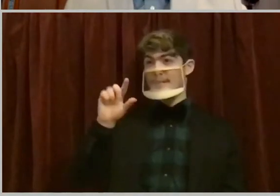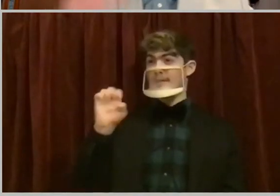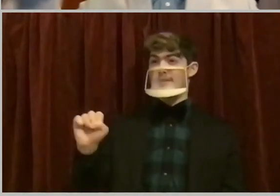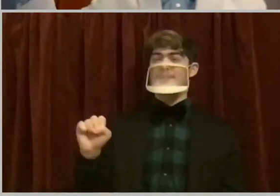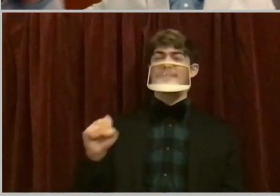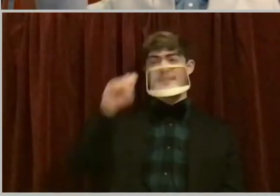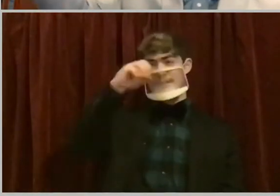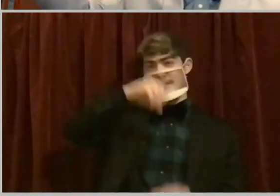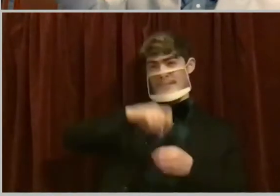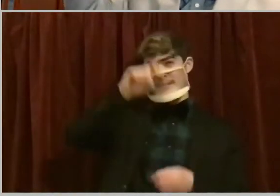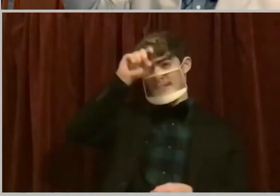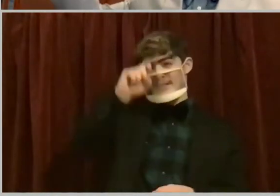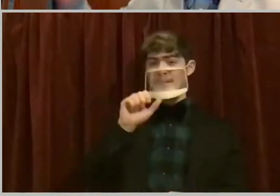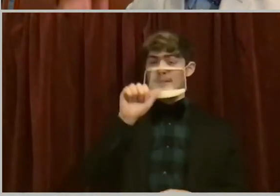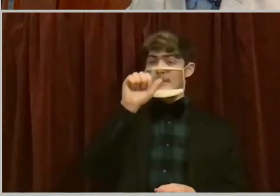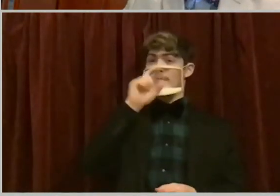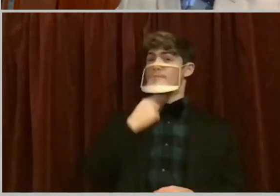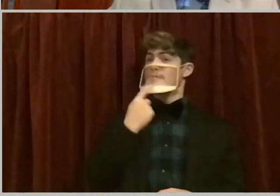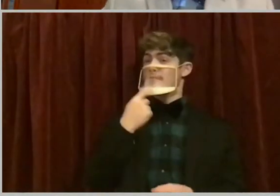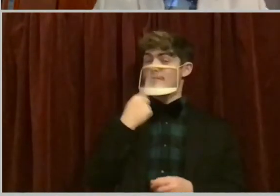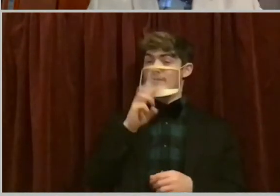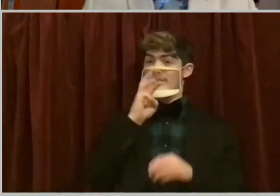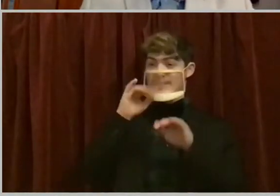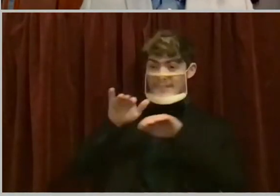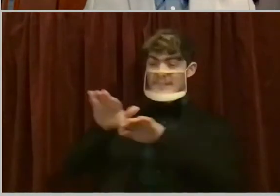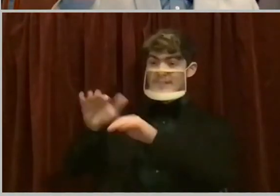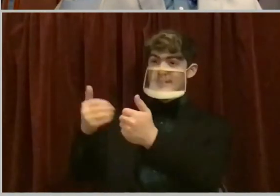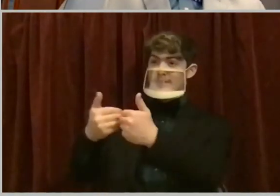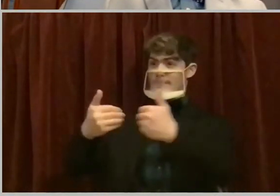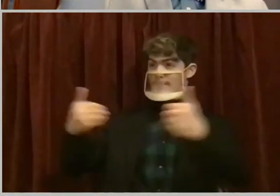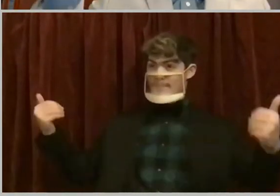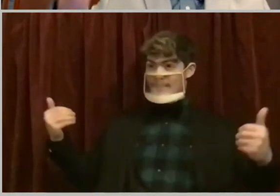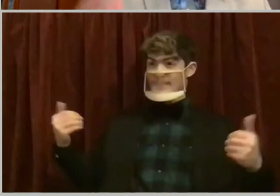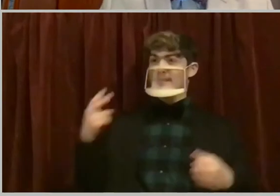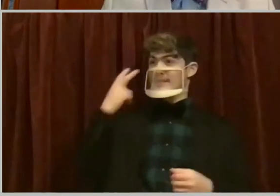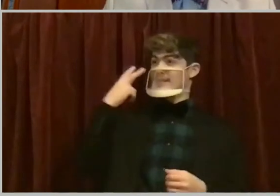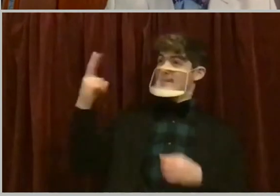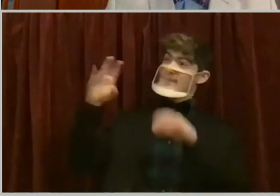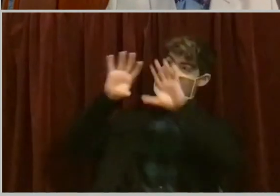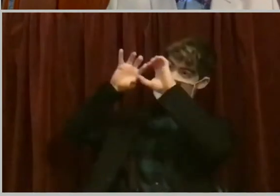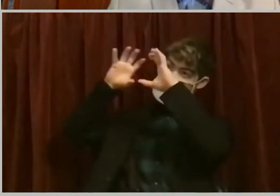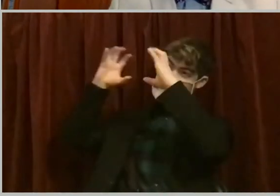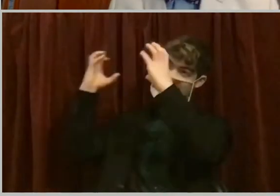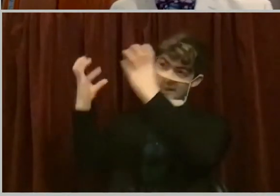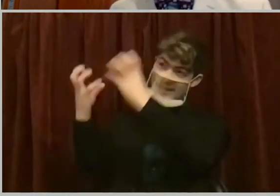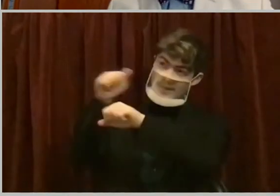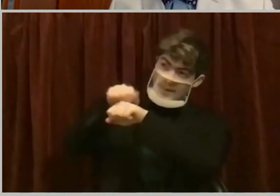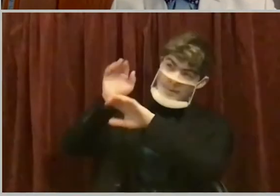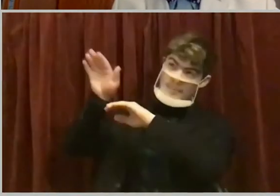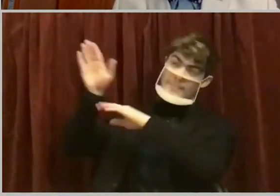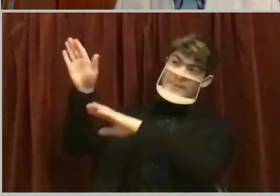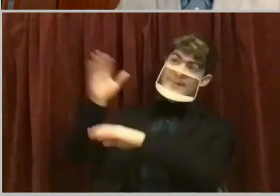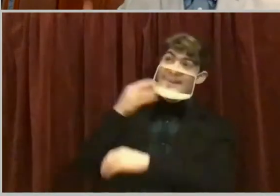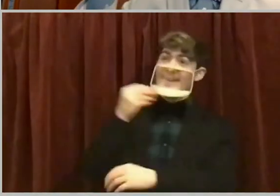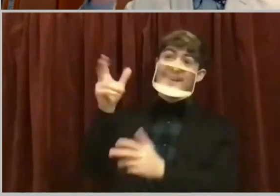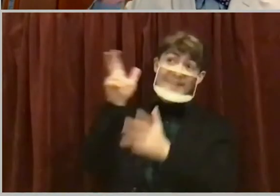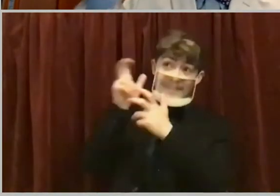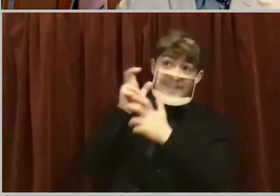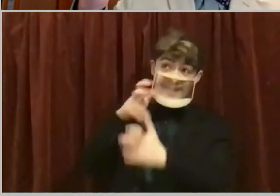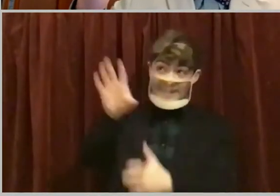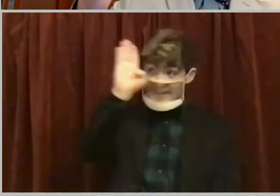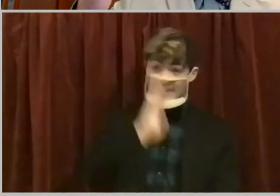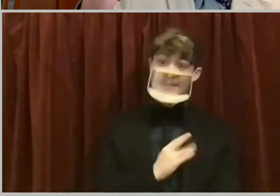the thunder, the clouds, the lightning on top of Mount Sinai. They even heard the voice of God. But